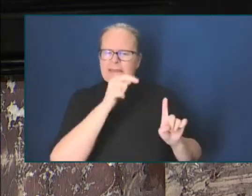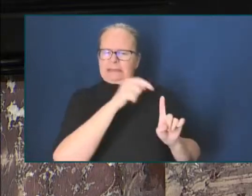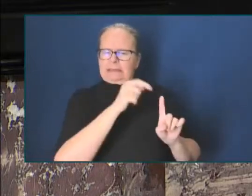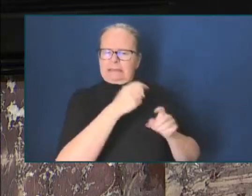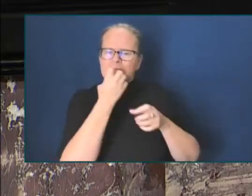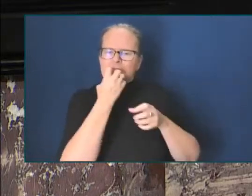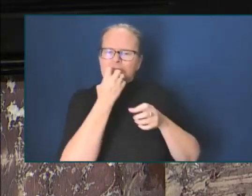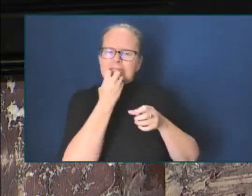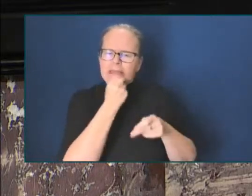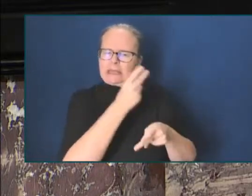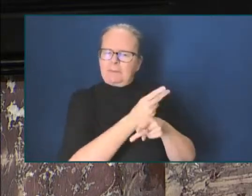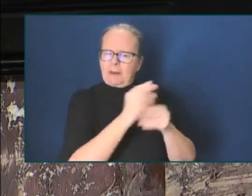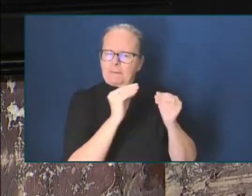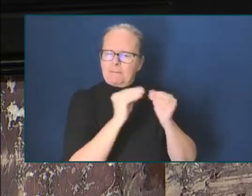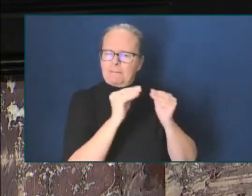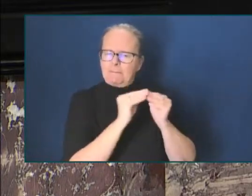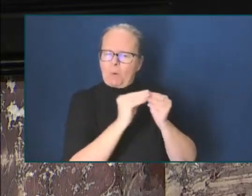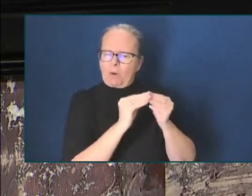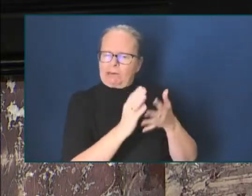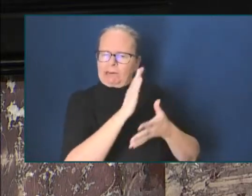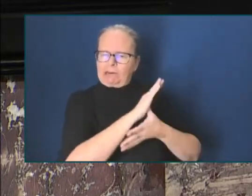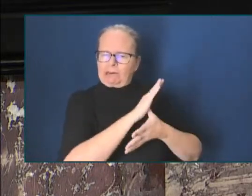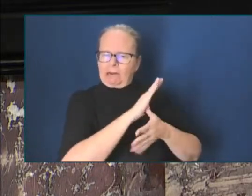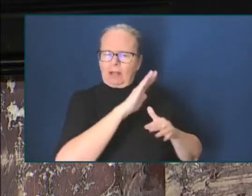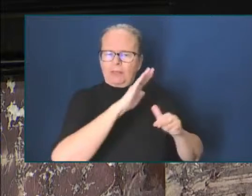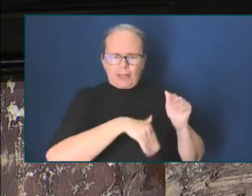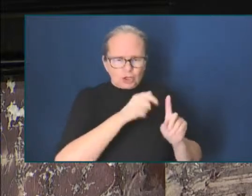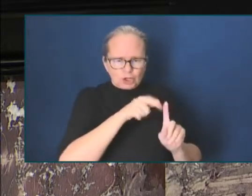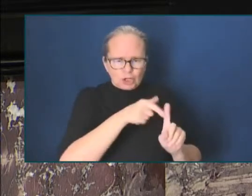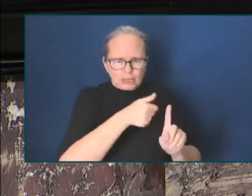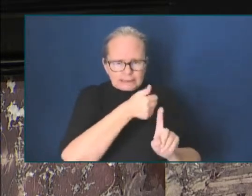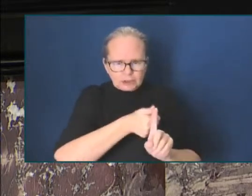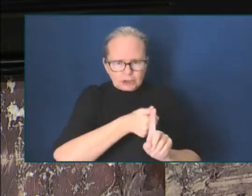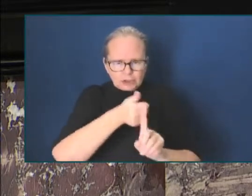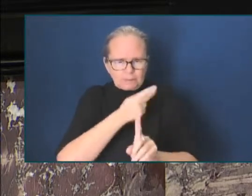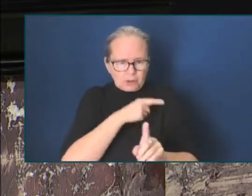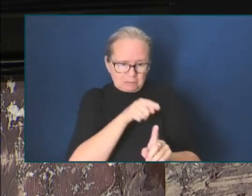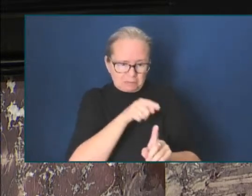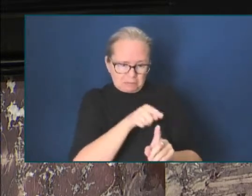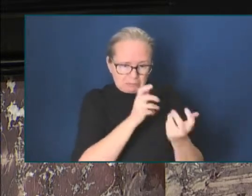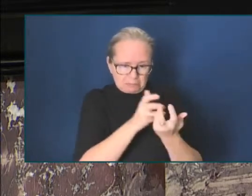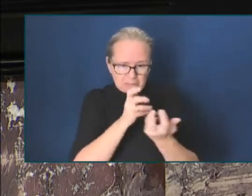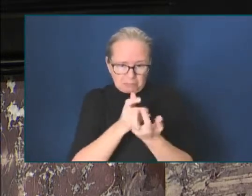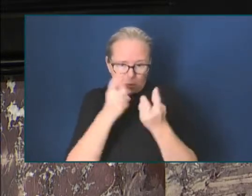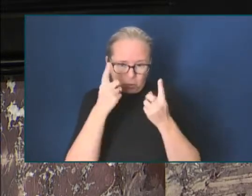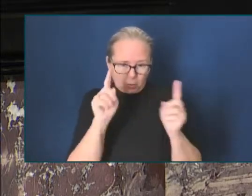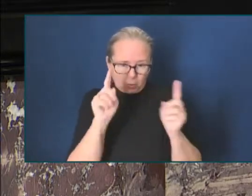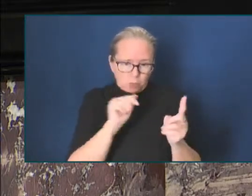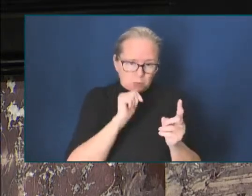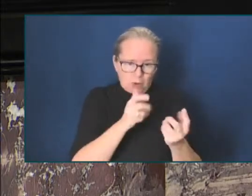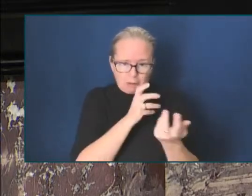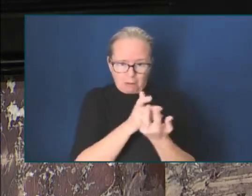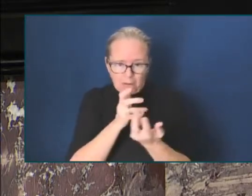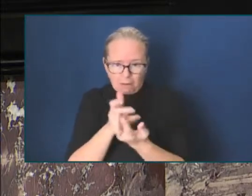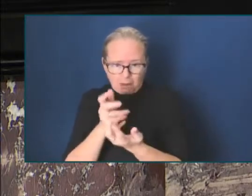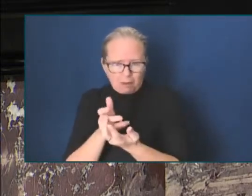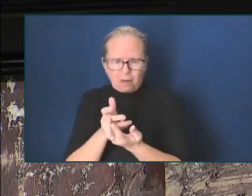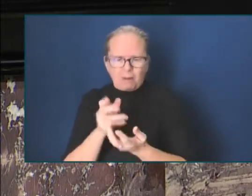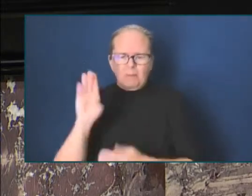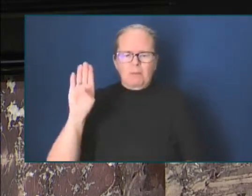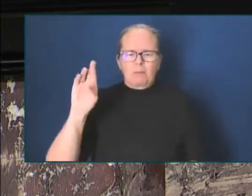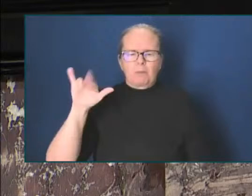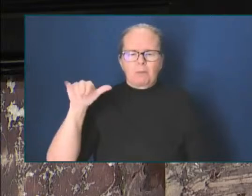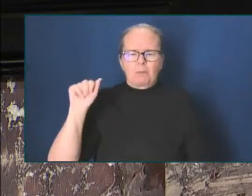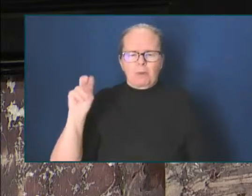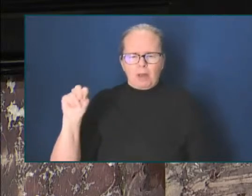And that was with a case against Brian Day and his surgical centre that came out. So the question through the Minister, through